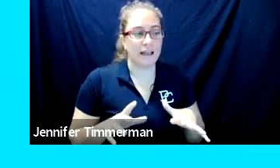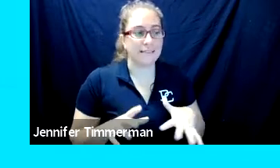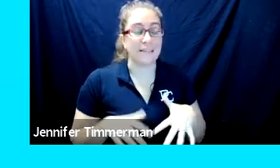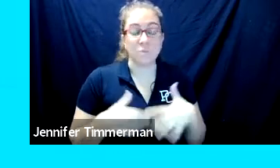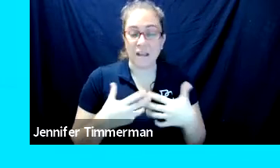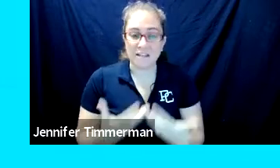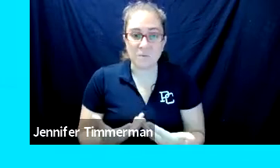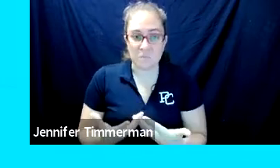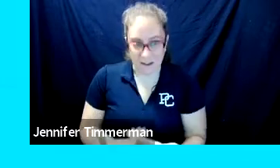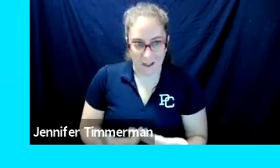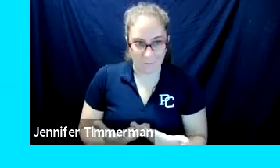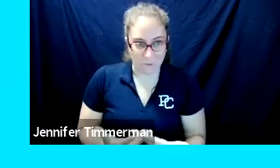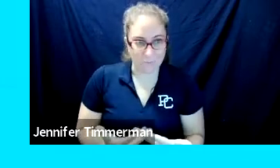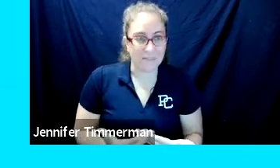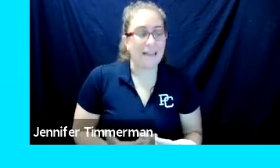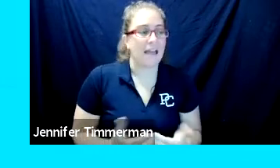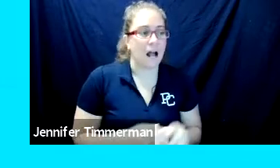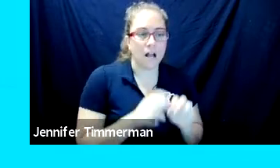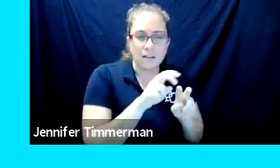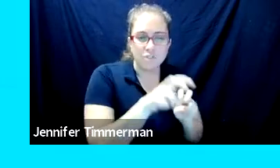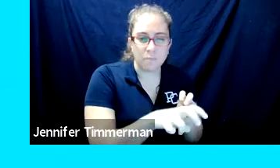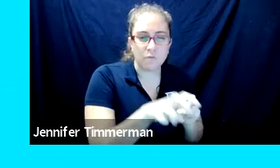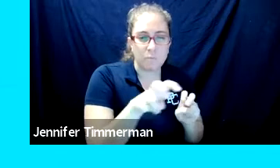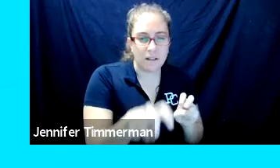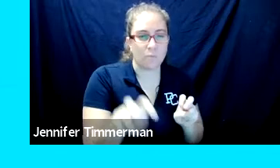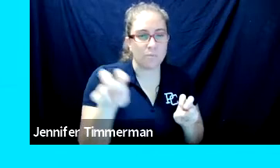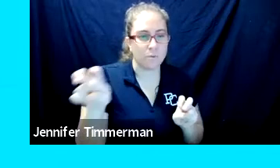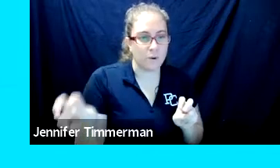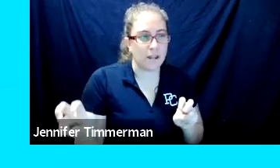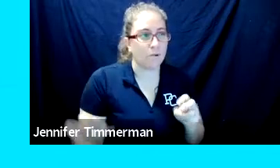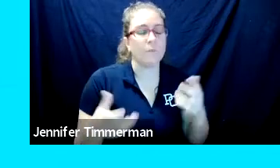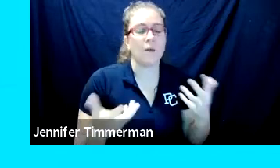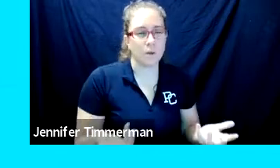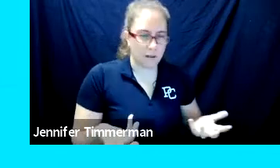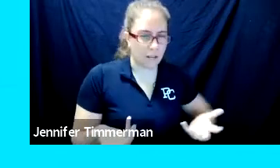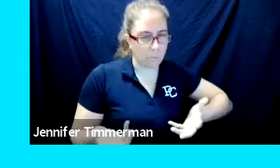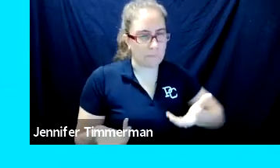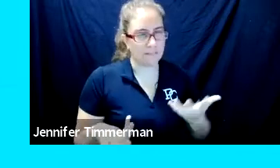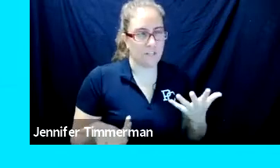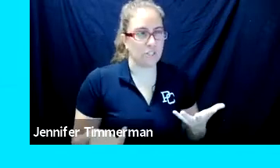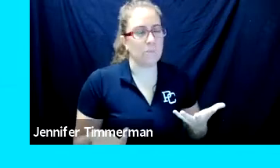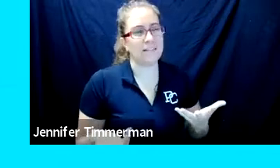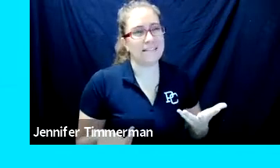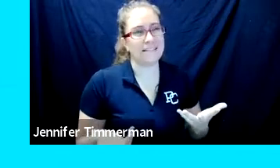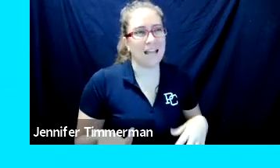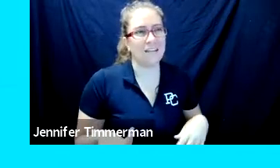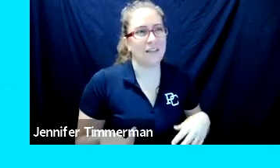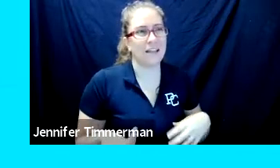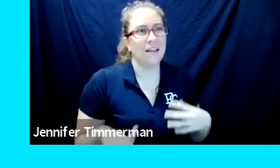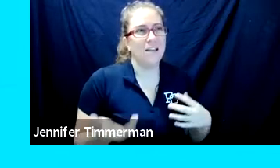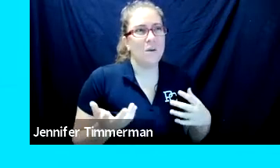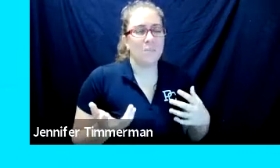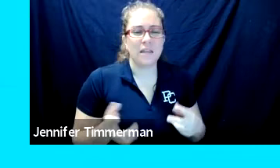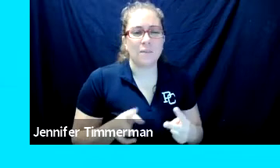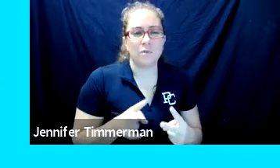you guys in random breakout rooms, and I'll kind of jump from breakout room to breakout room. And what a breakout room is on Zoom is it's kind of